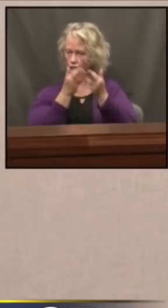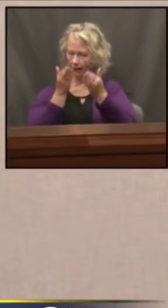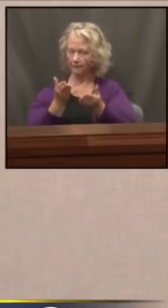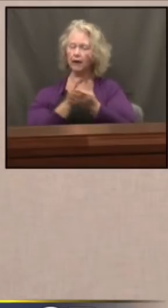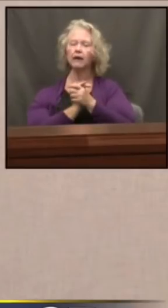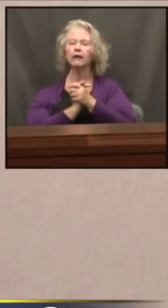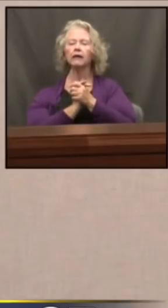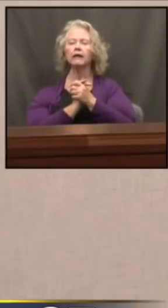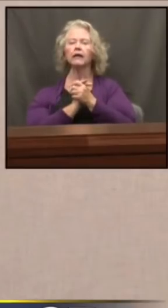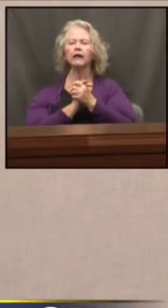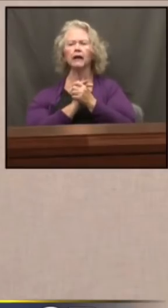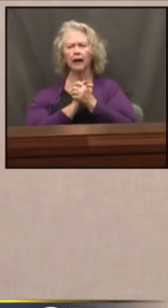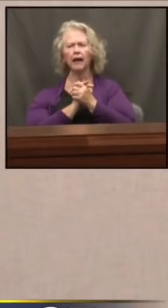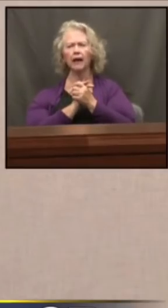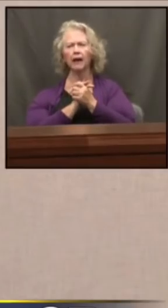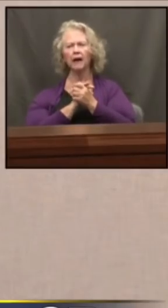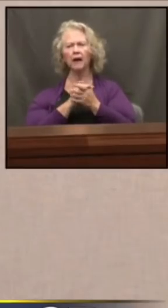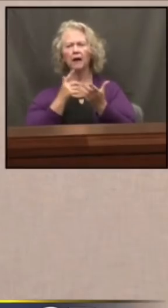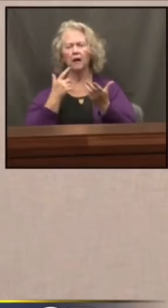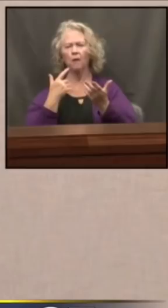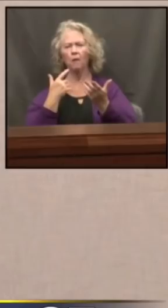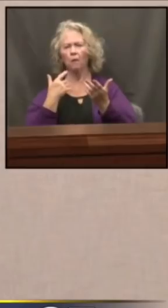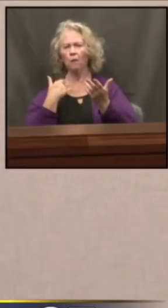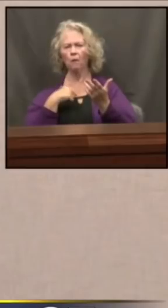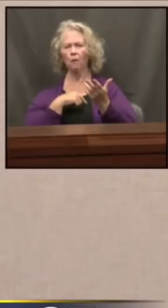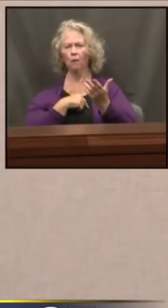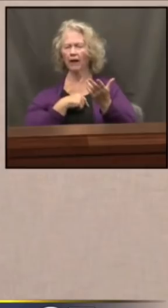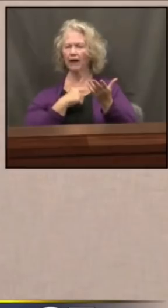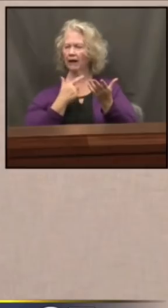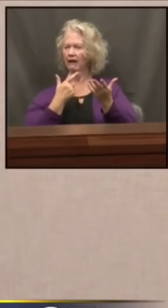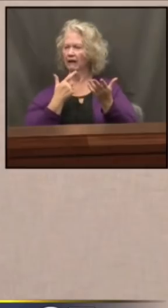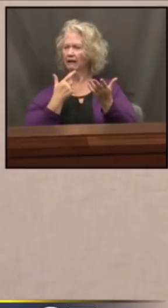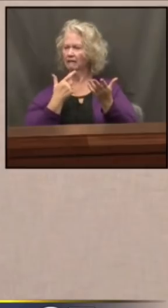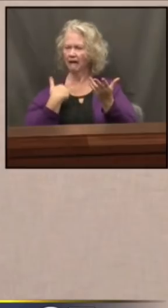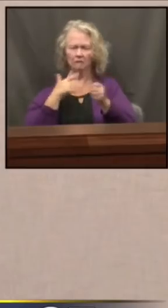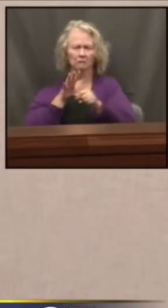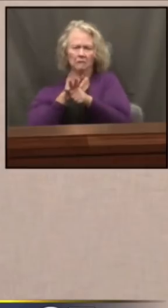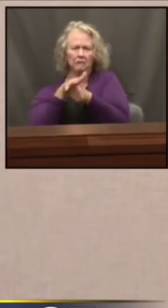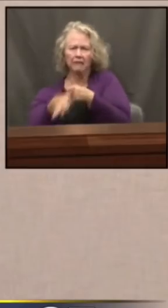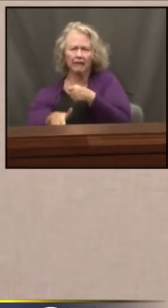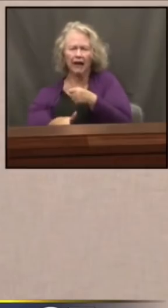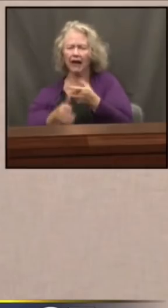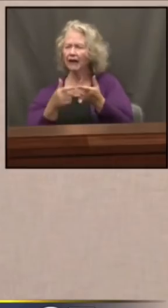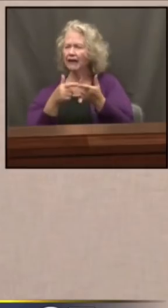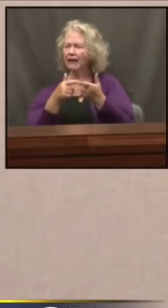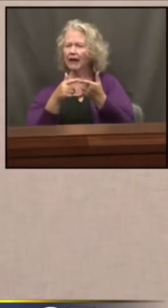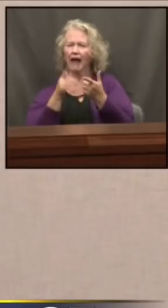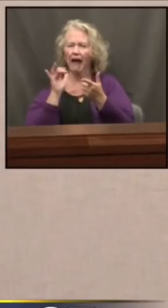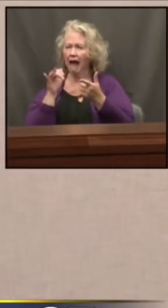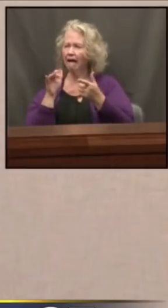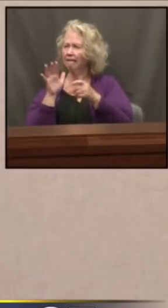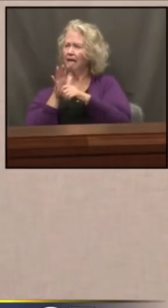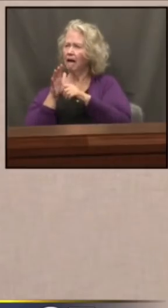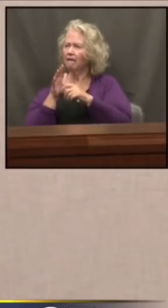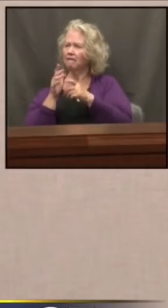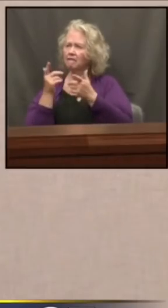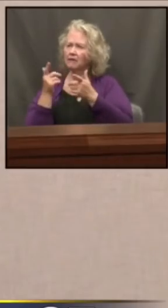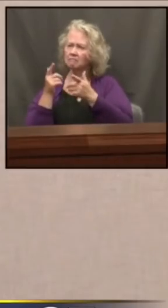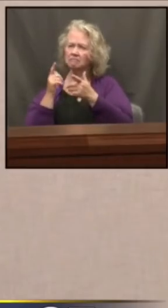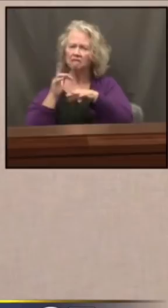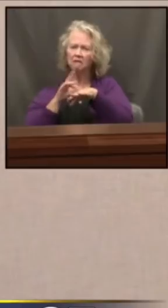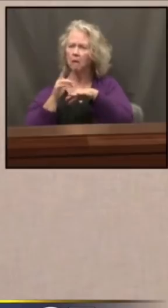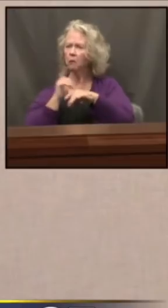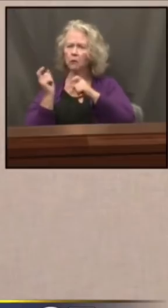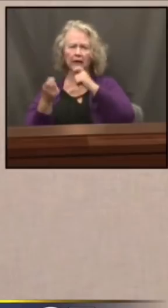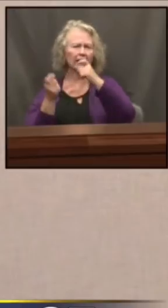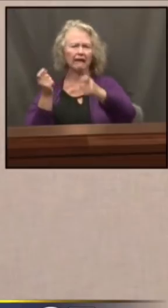have, essentially, we're not constrained on supply nor on vaccination administration capacity, that we're not going